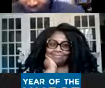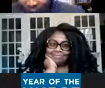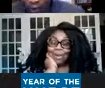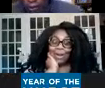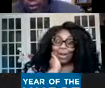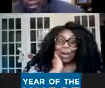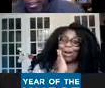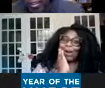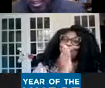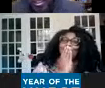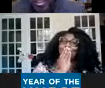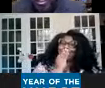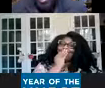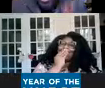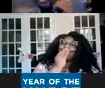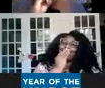Oh!